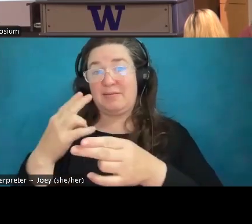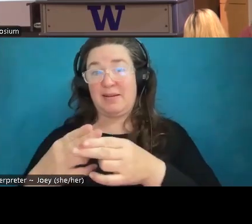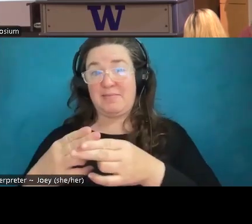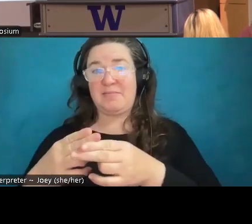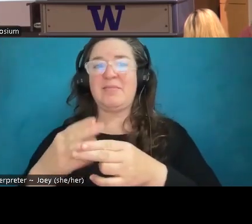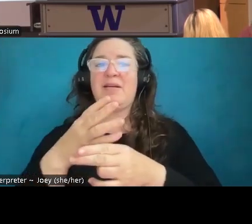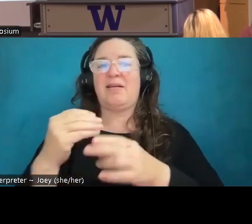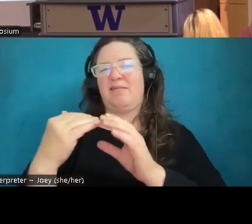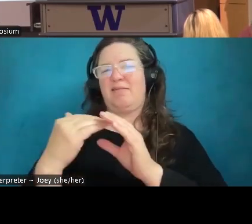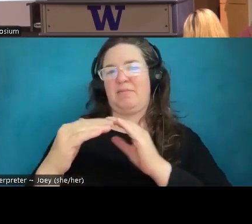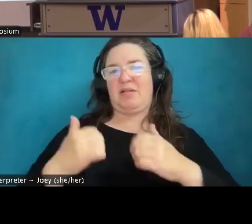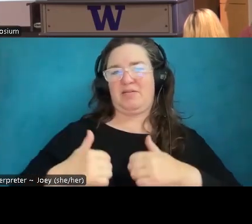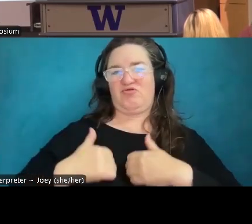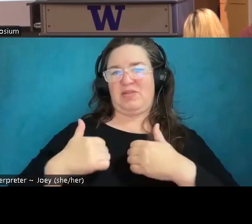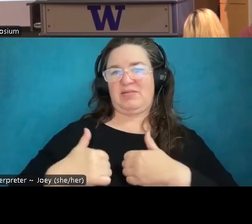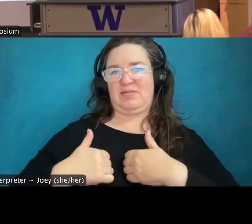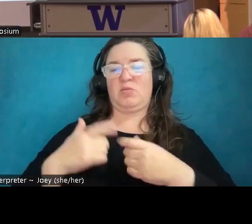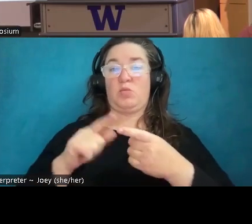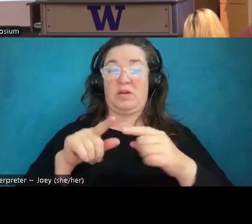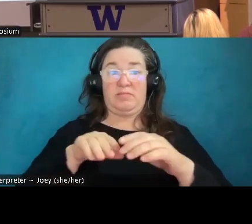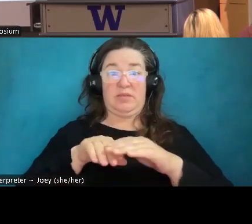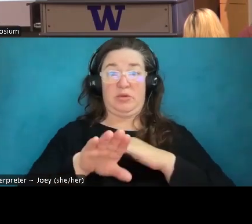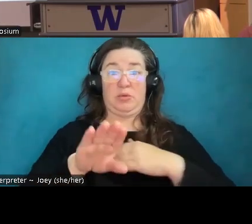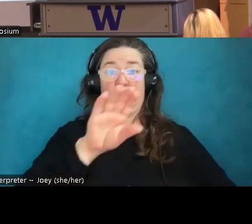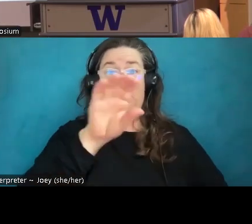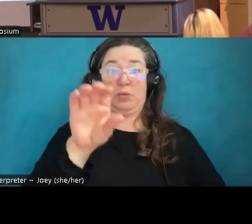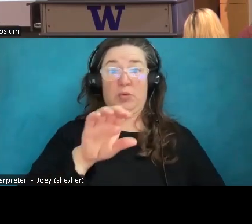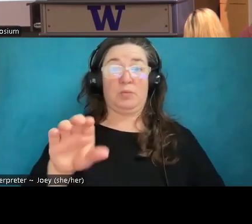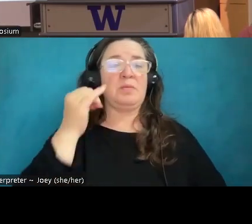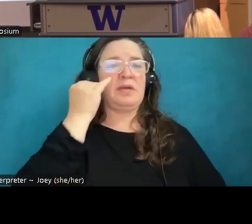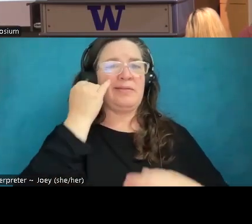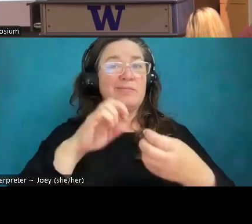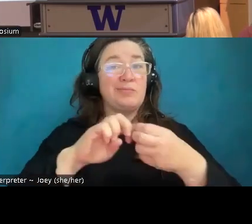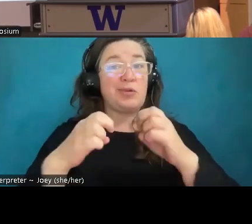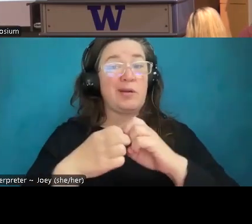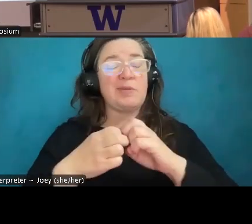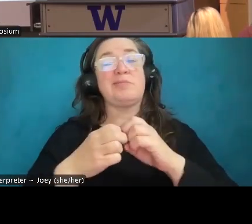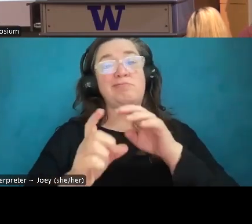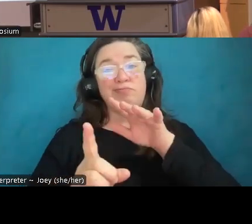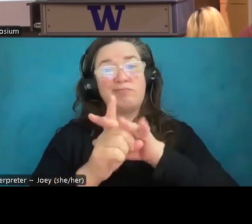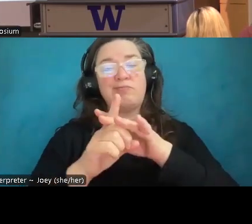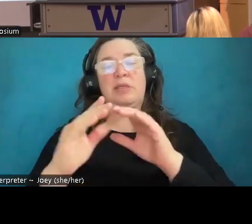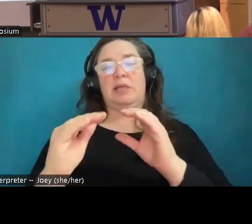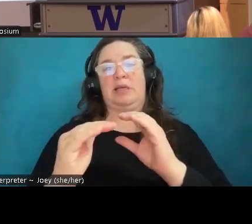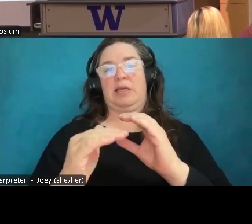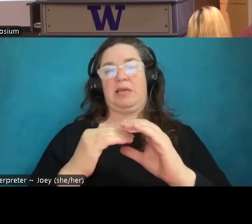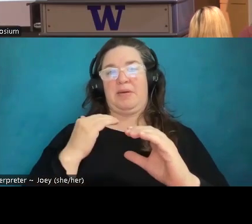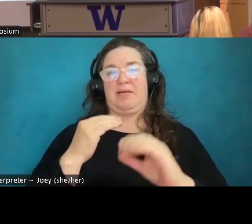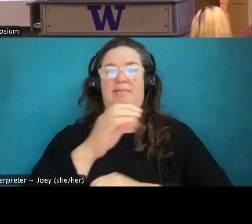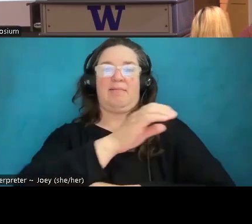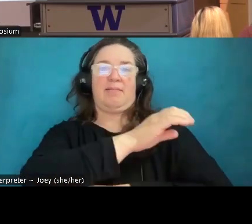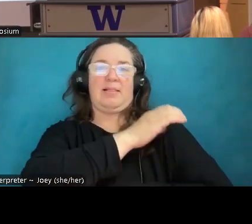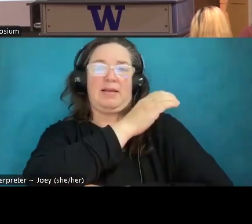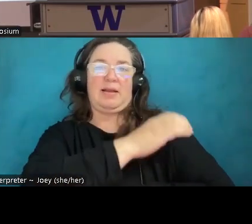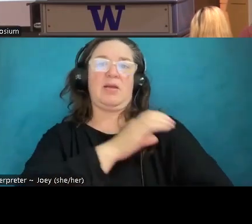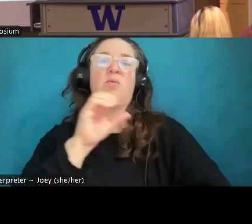have problems on Zoom, please email our clinic, or you can chat with the webinar staff more